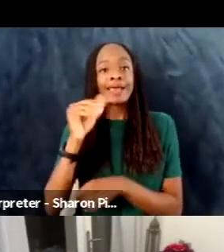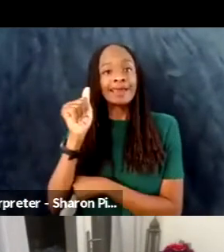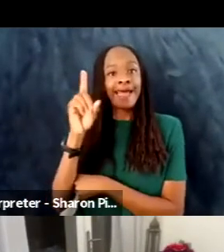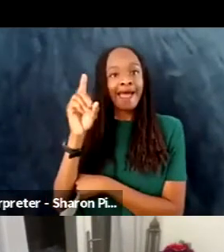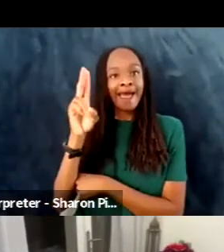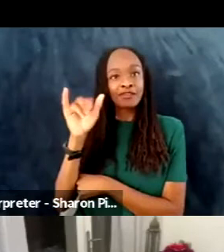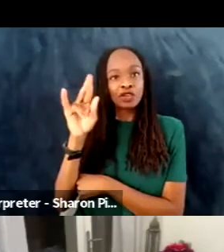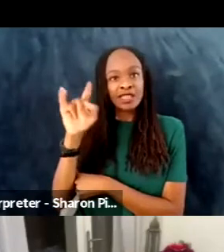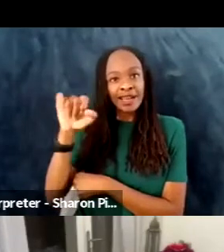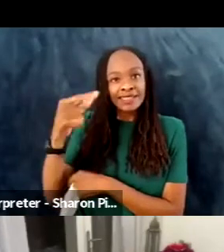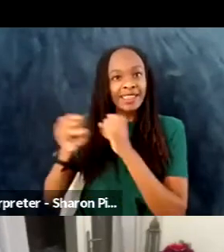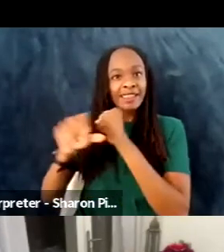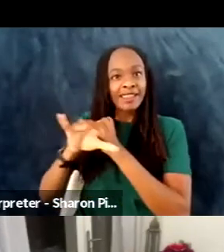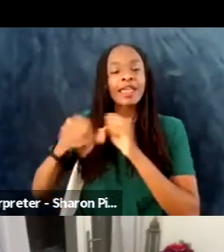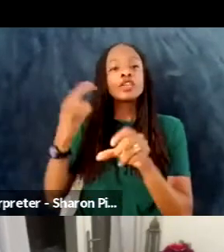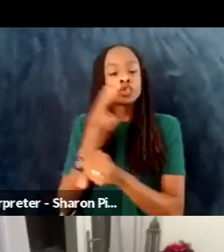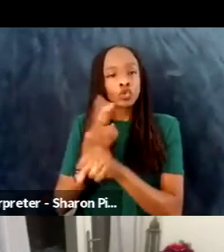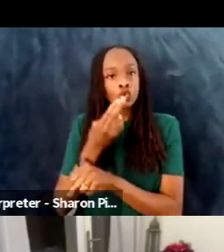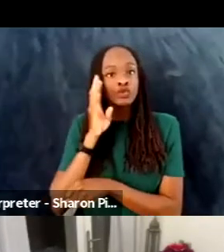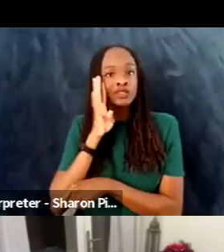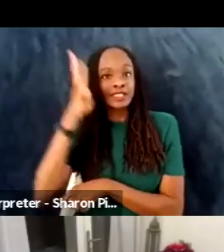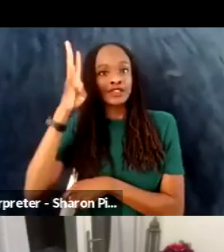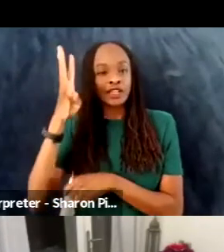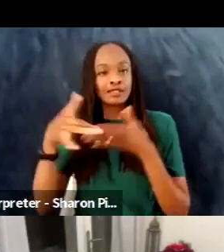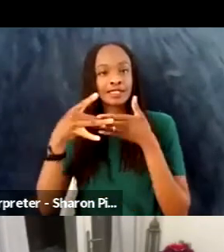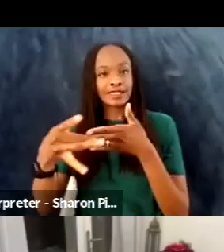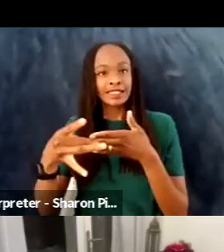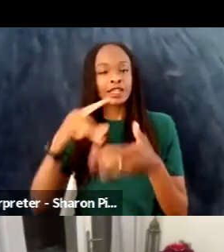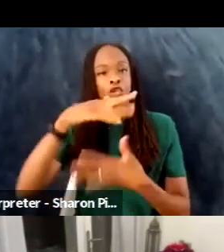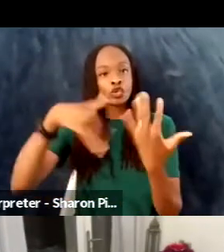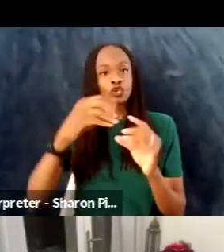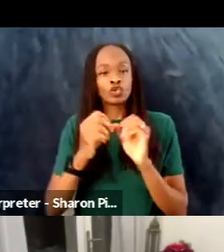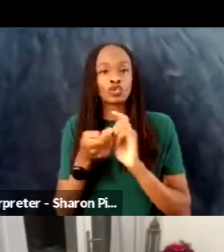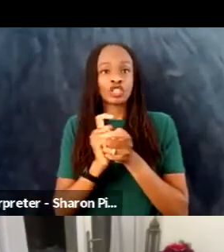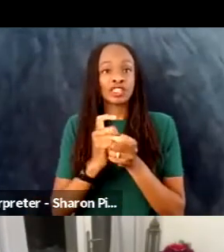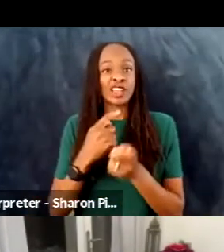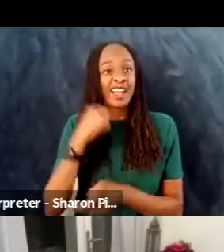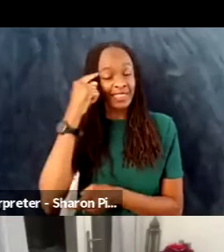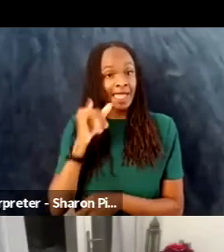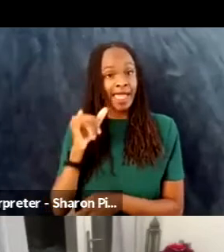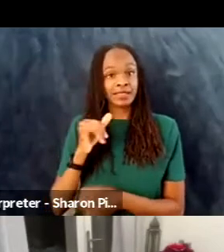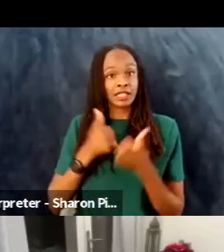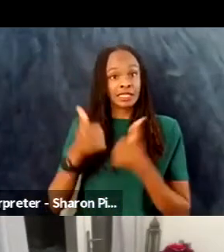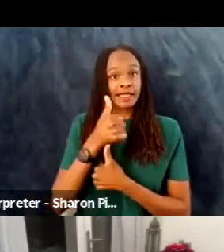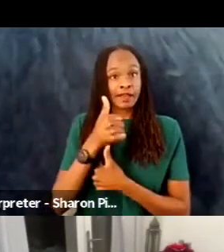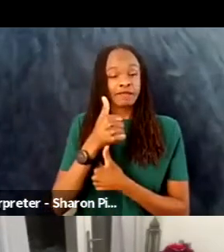use their creativity to drive social change. And I think as an executive